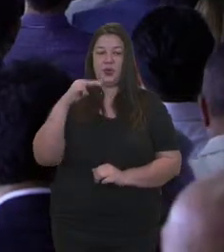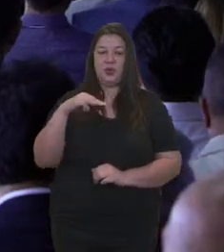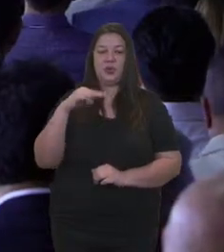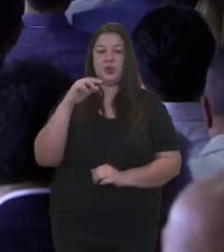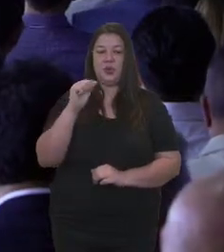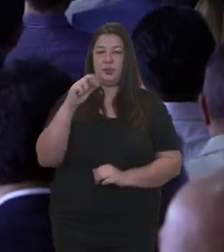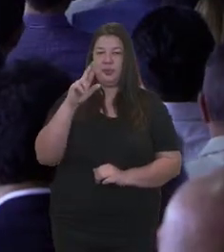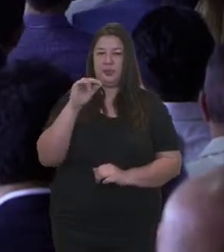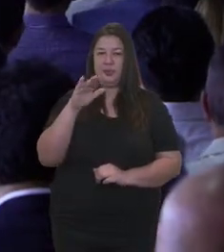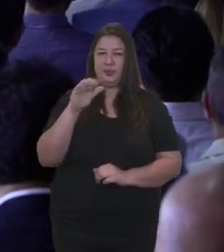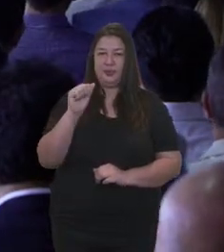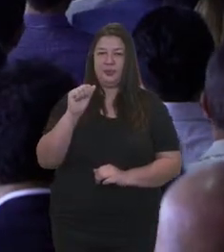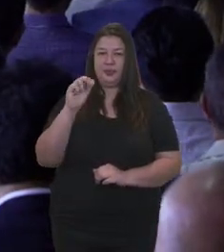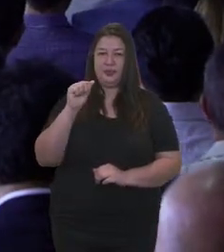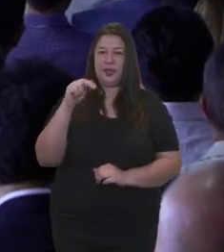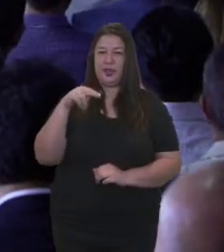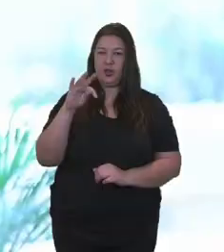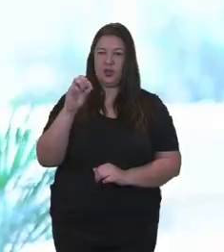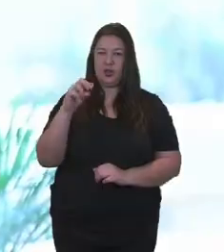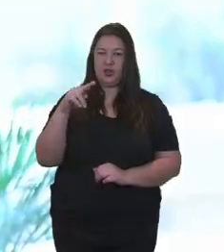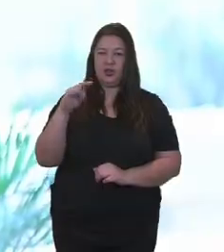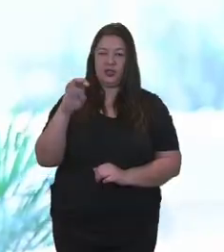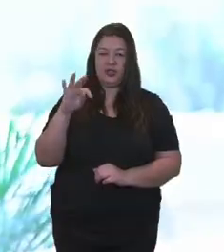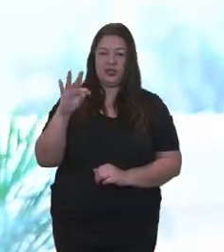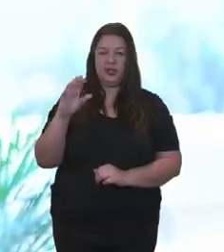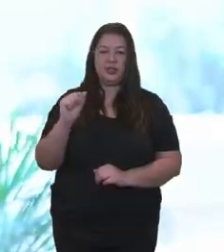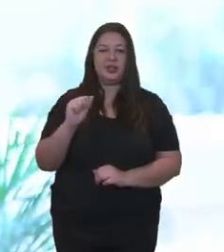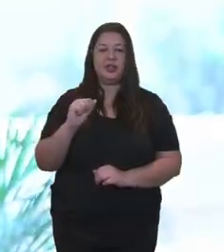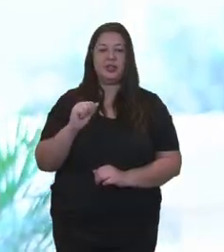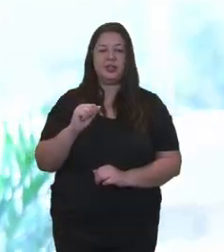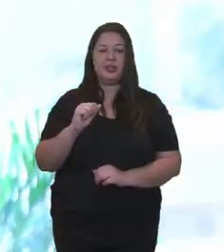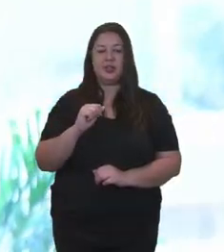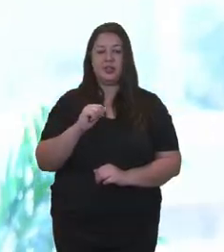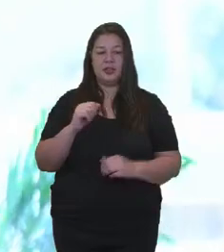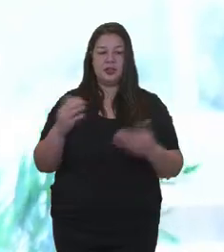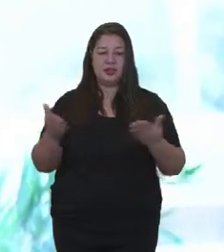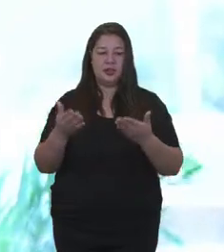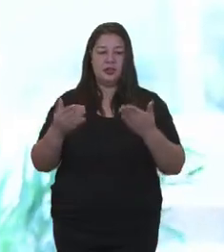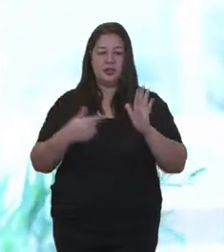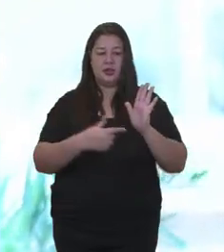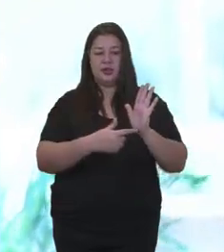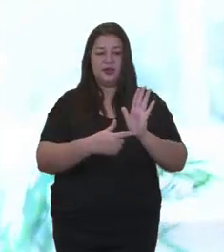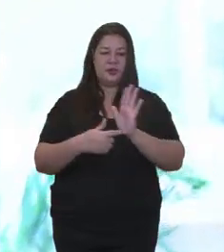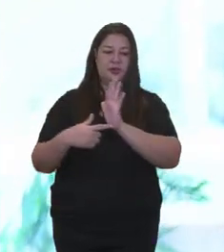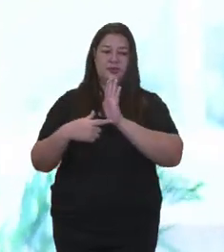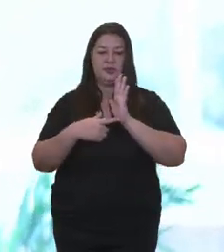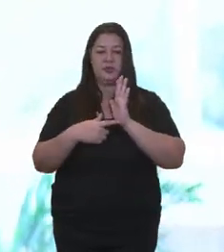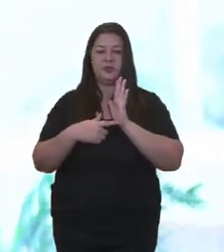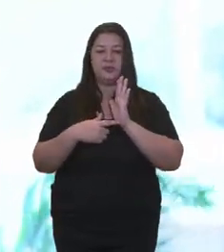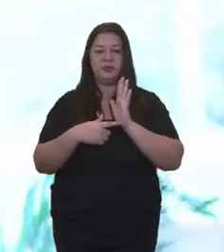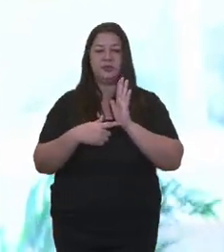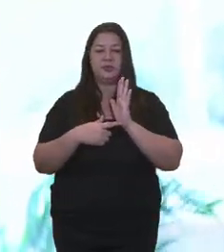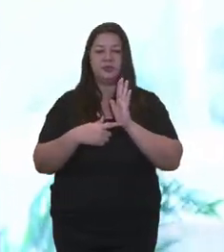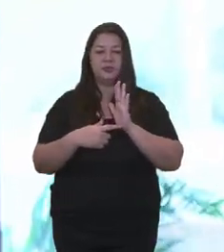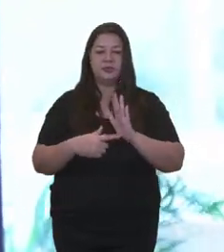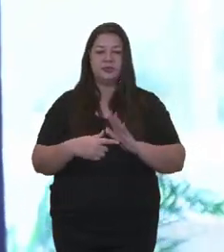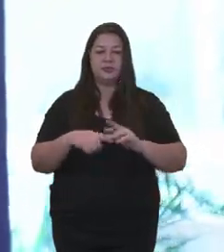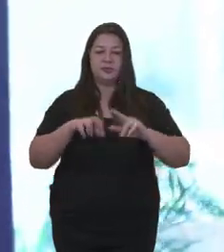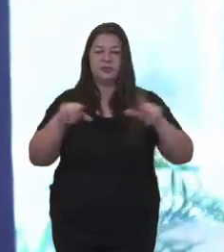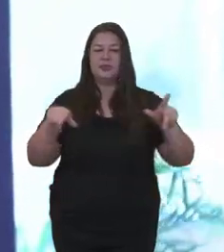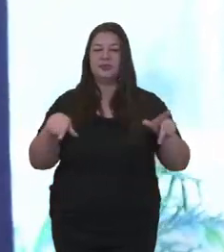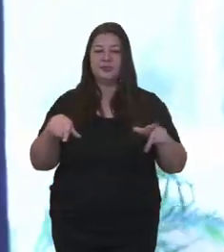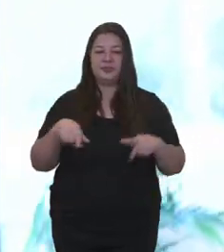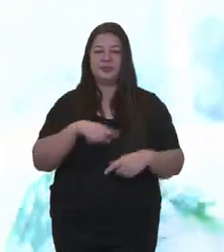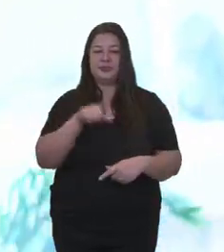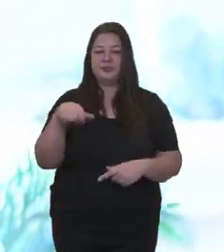How nice to see these people here, our colleagues, our guests. A big virtual greeting to everybody who's